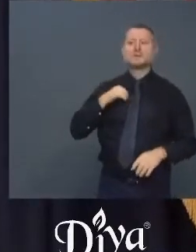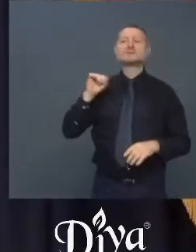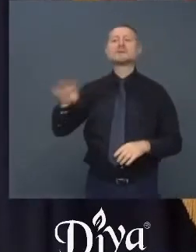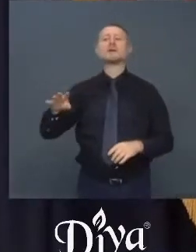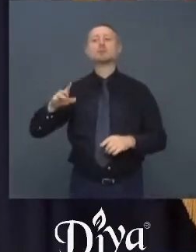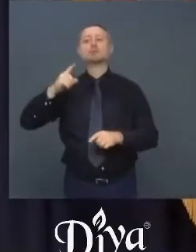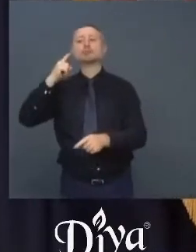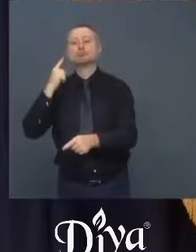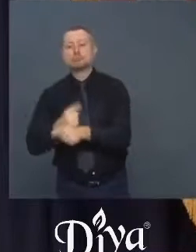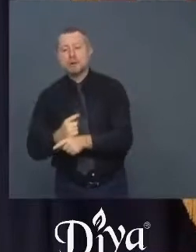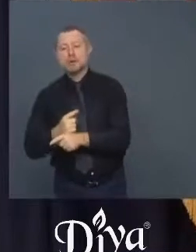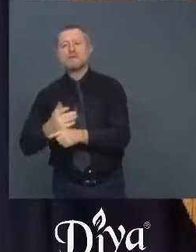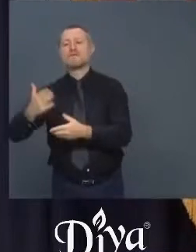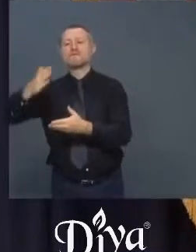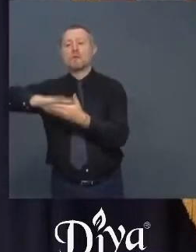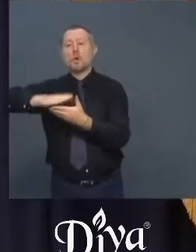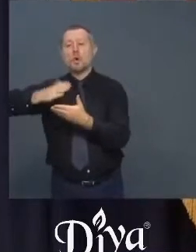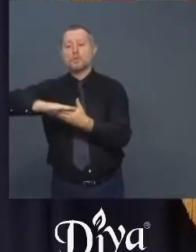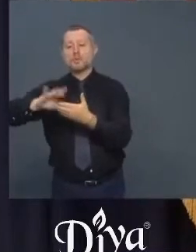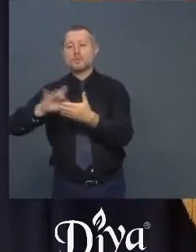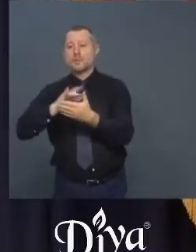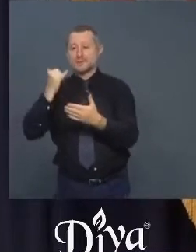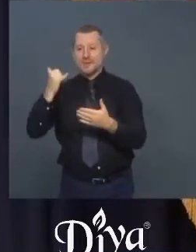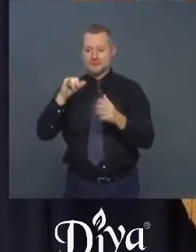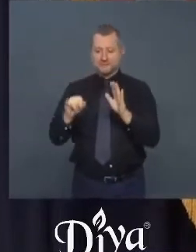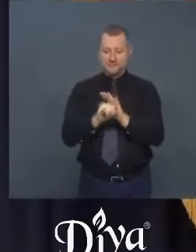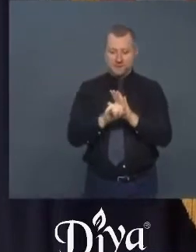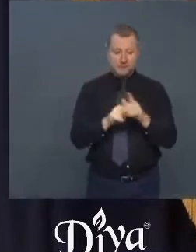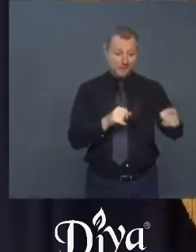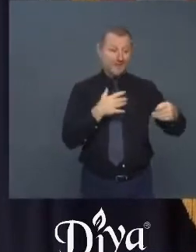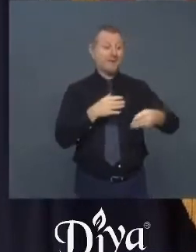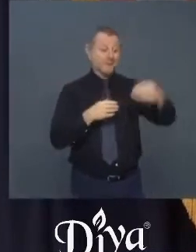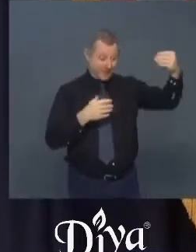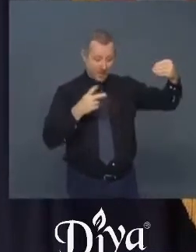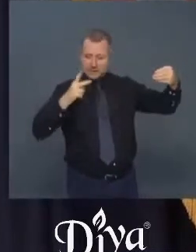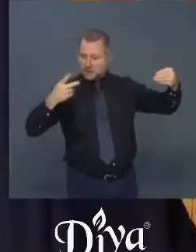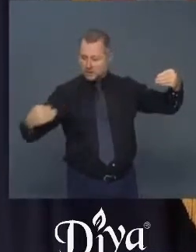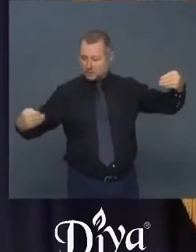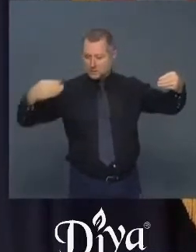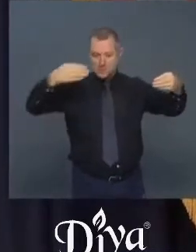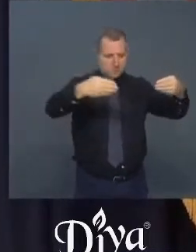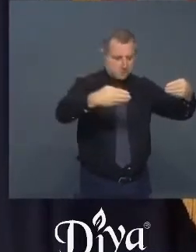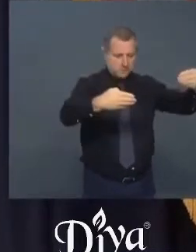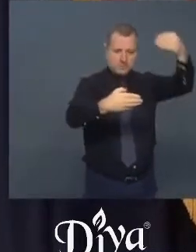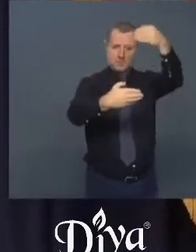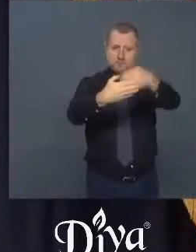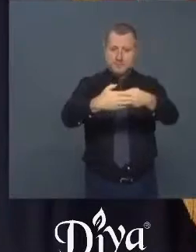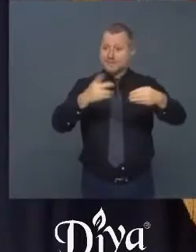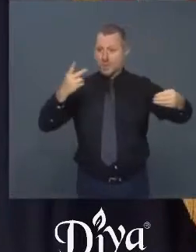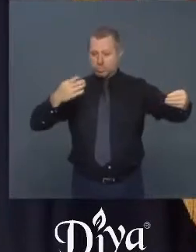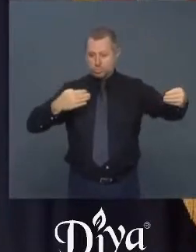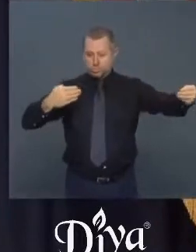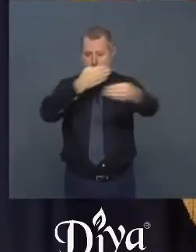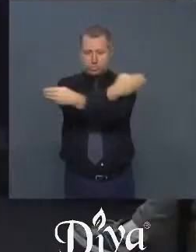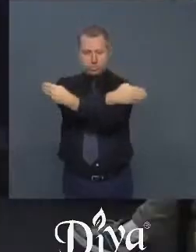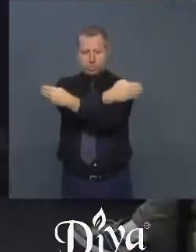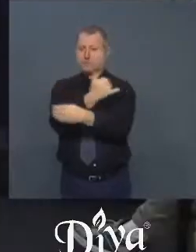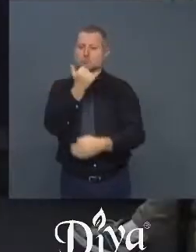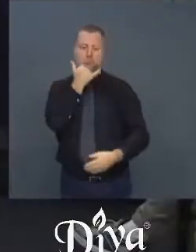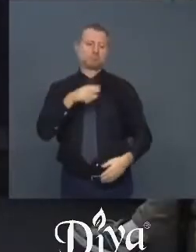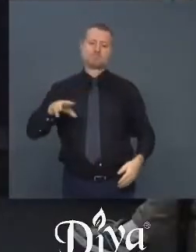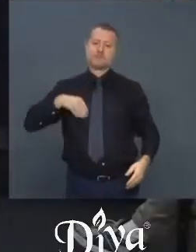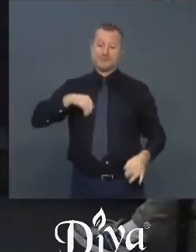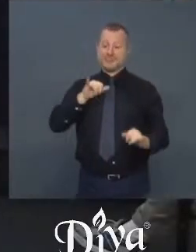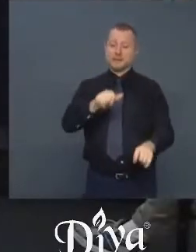process right now of trying to identify everybody who was impacted so that they can deal with it. But it's unacceptable, and it's something that they've got to take charge of right away. And